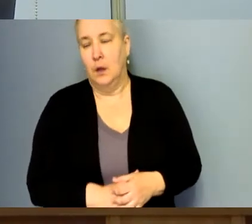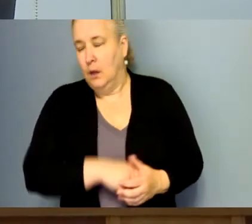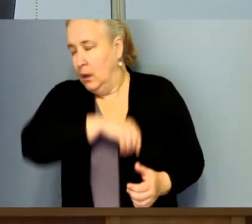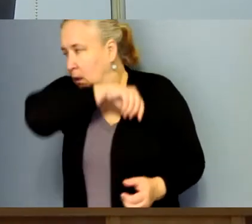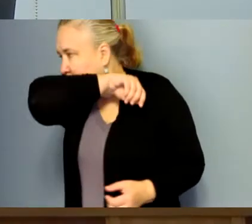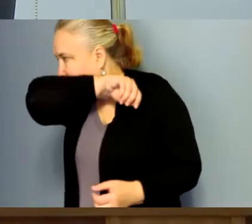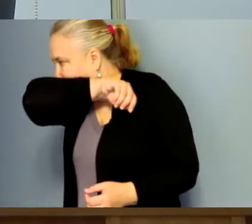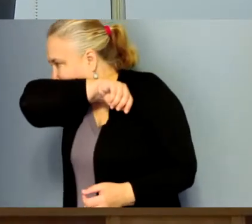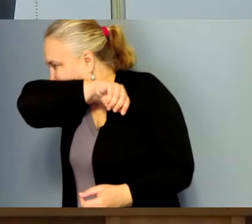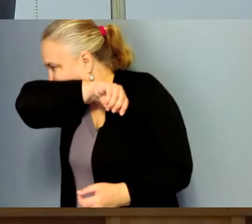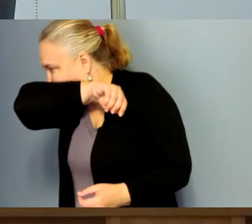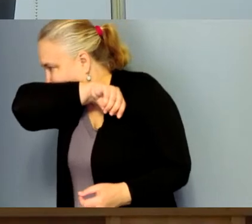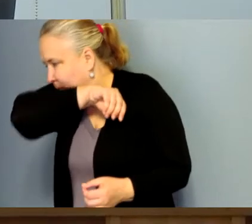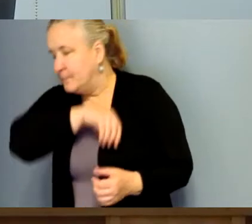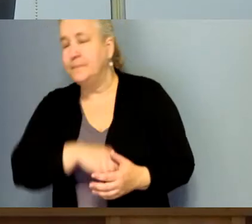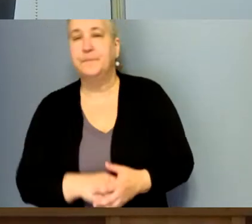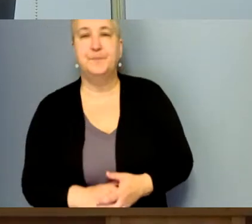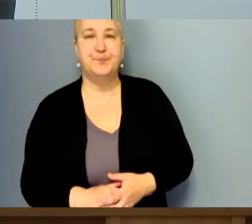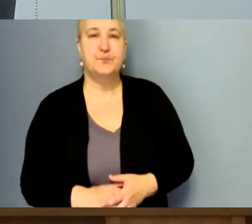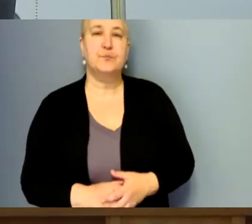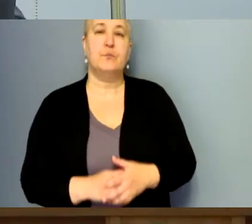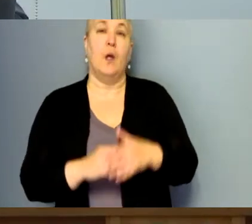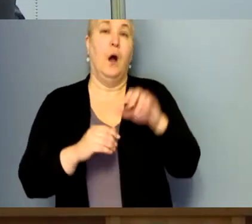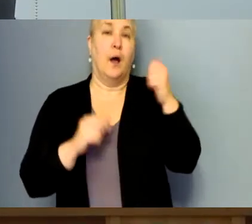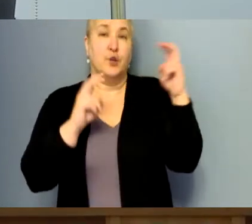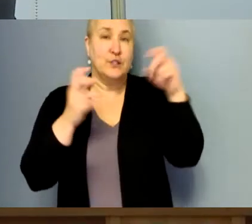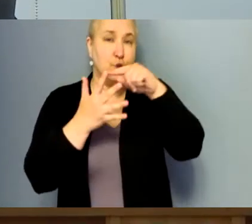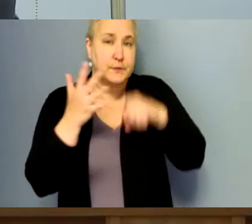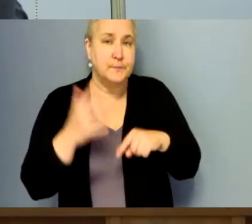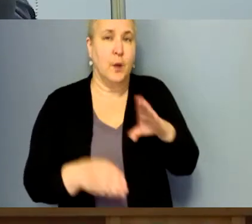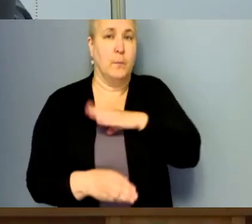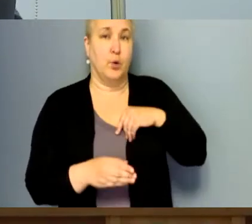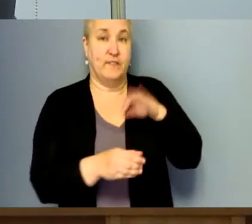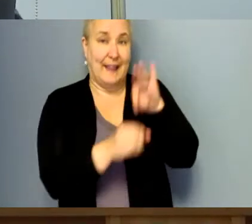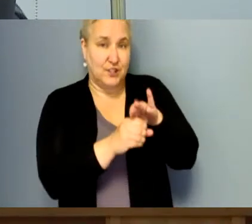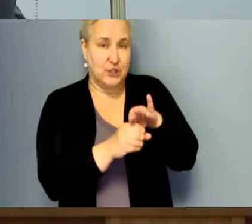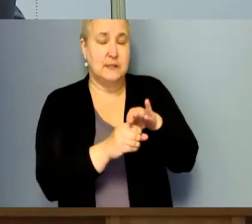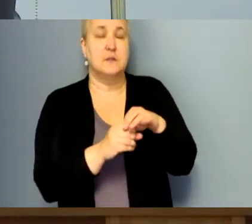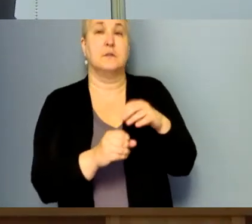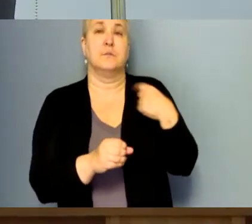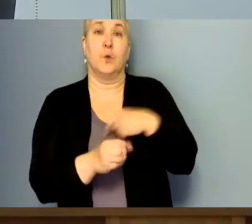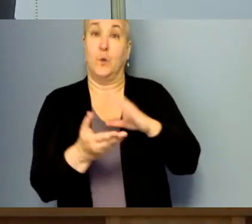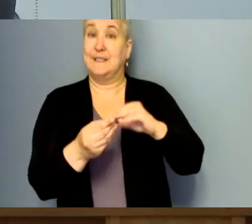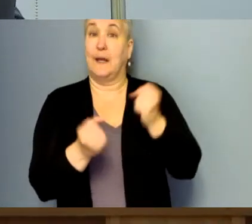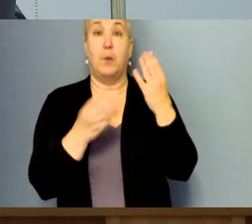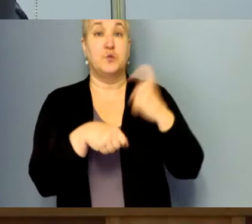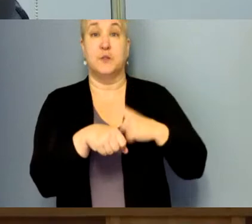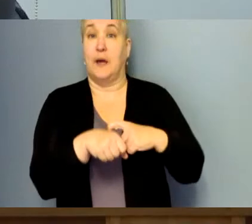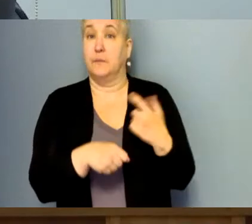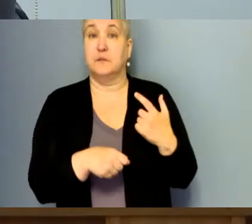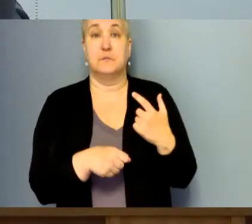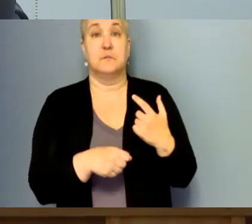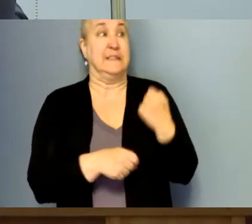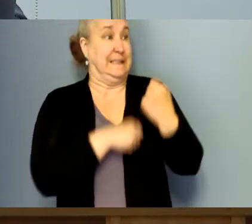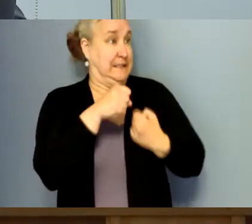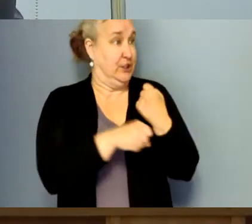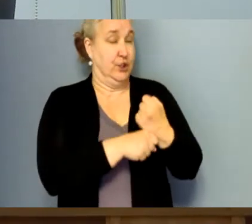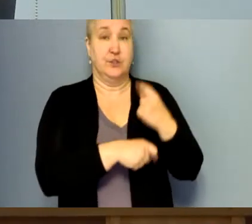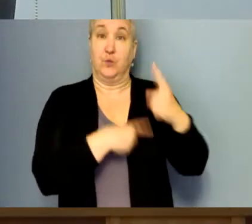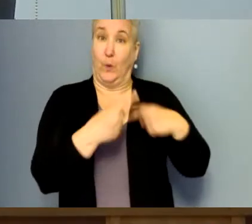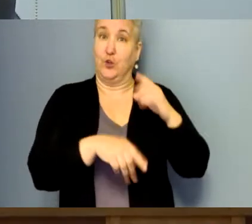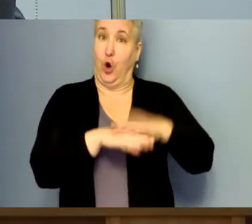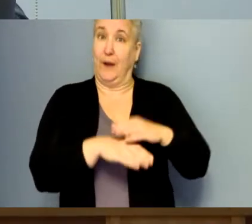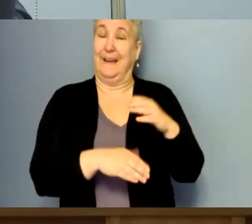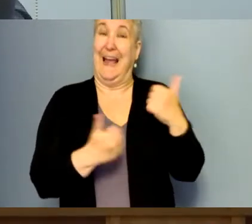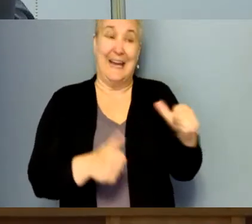in terms of other issues, Board of Elections, as we've said multiple times, in the years when you are on any